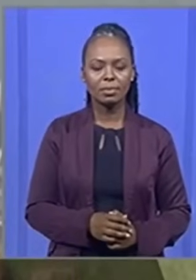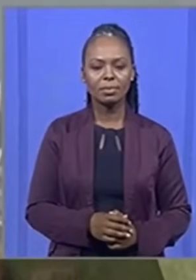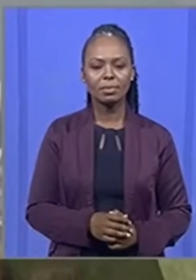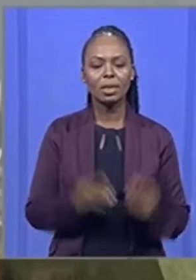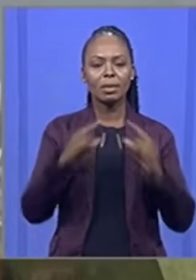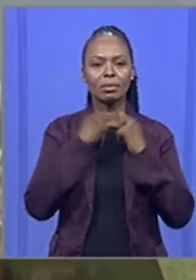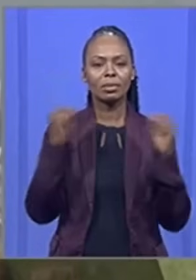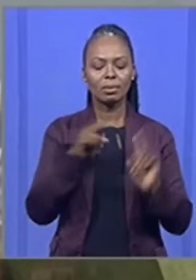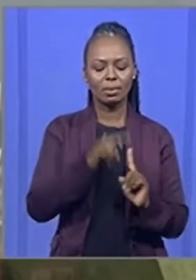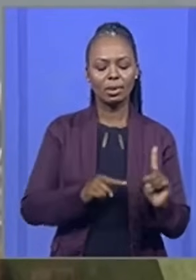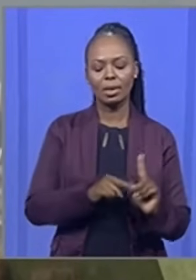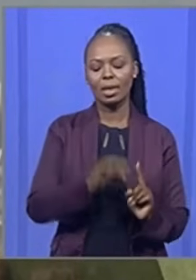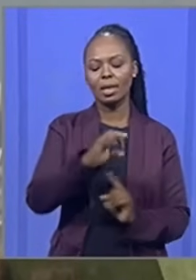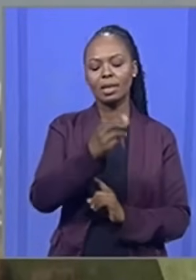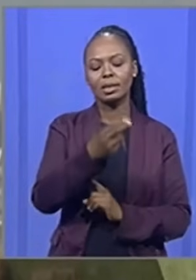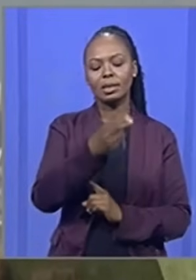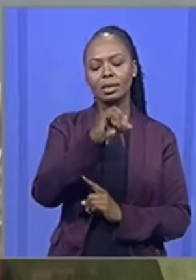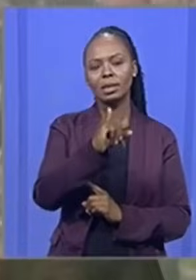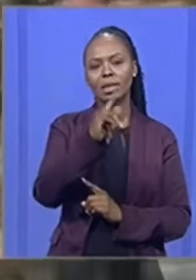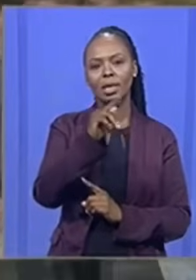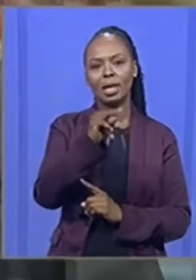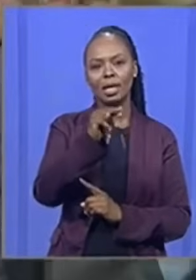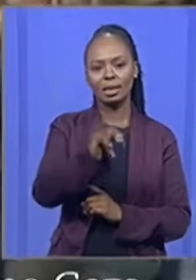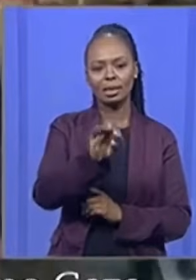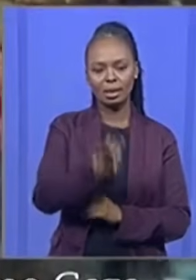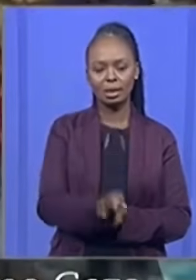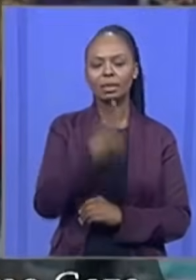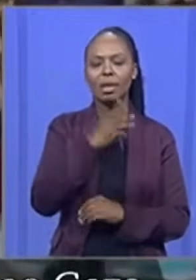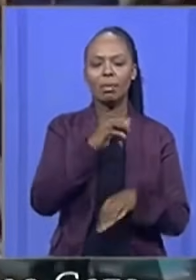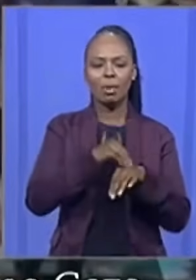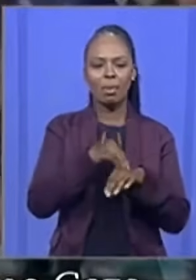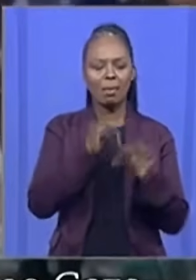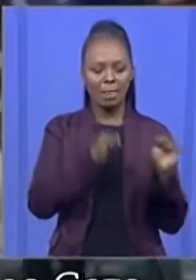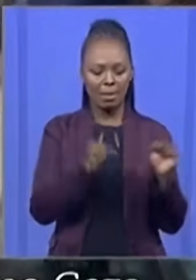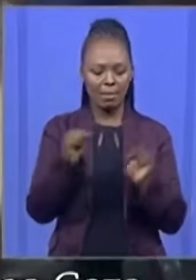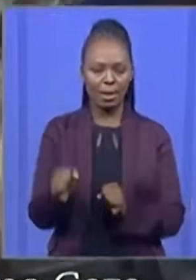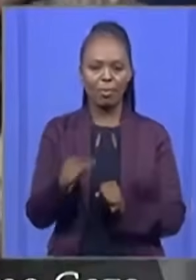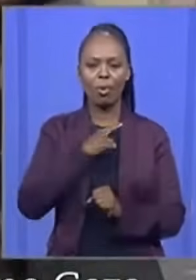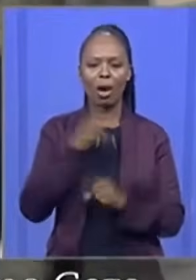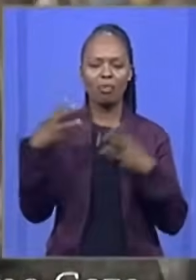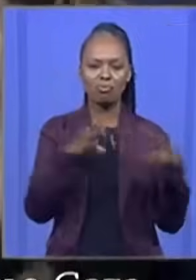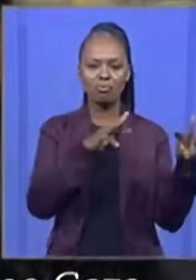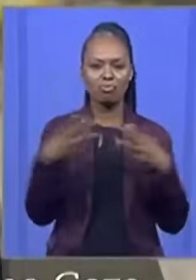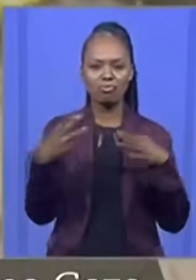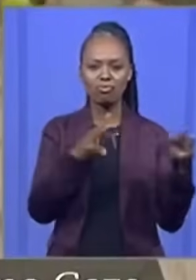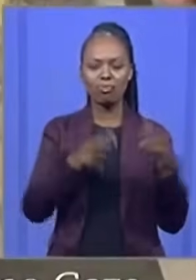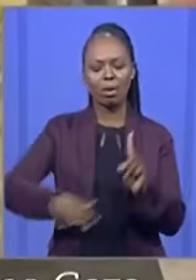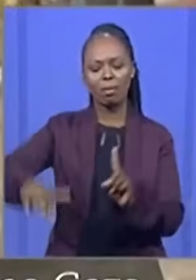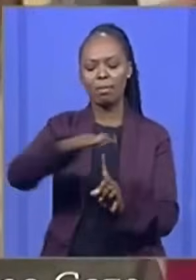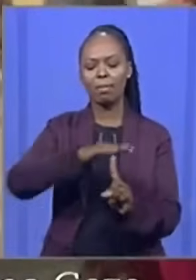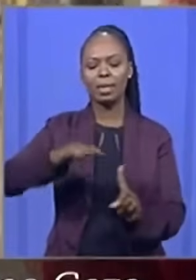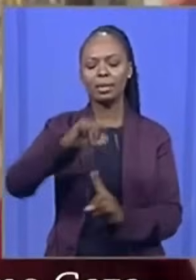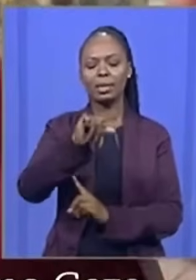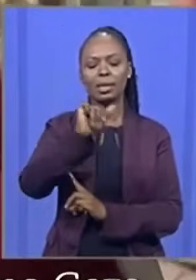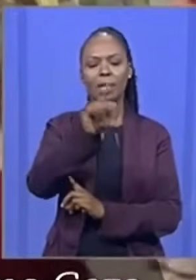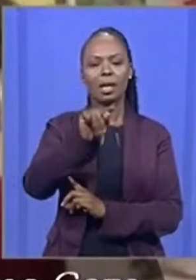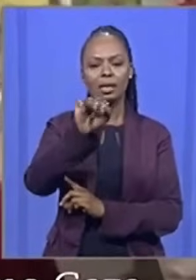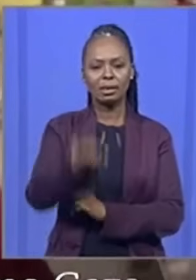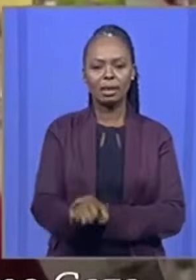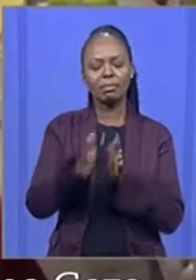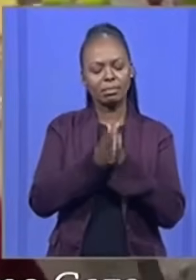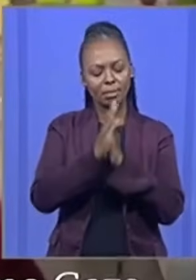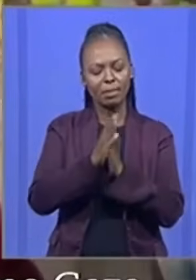Moruti Chikane o re lefatshe le santse le tla shebana le mathata a maholo ka lebaka la dipolao tsa batho ba bangata le batho la Gaza. O ipiletsa baetapele ba